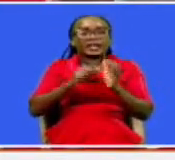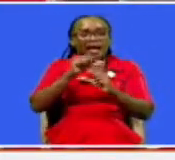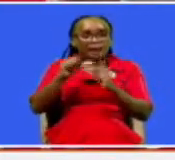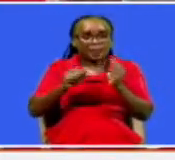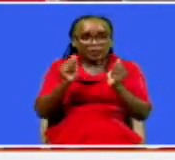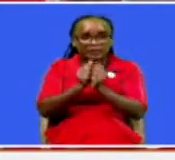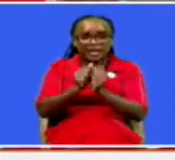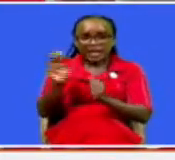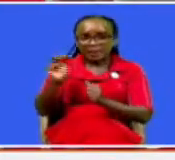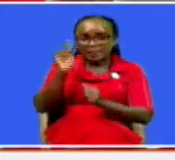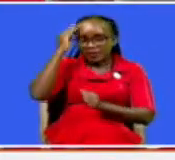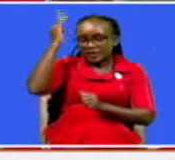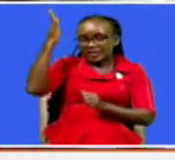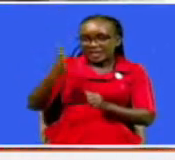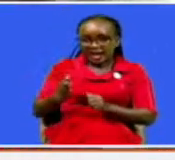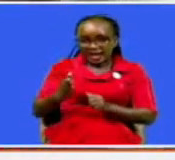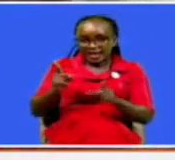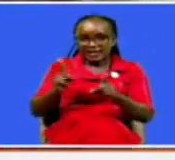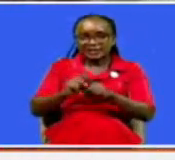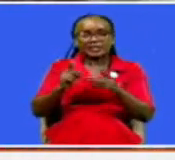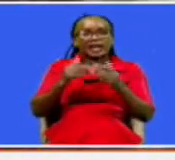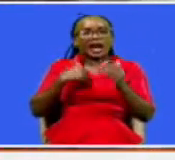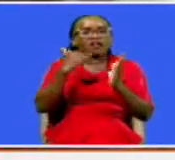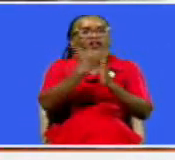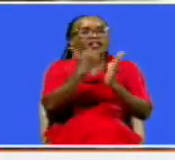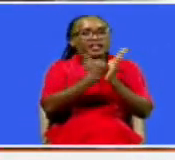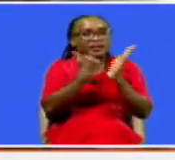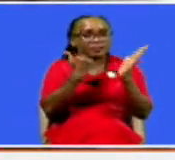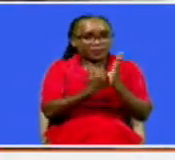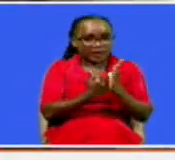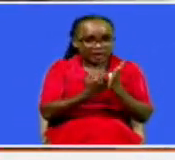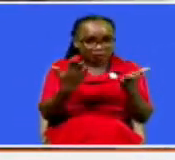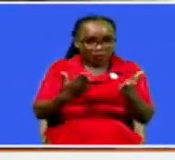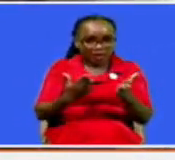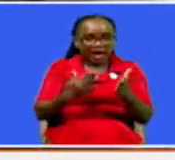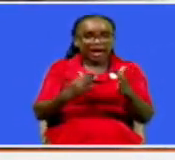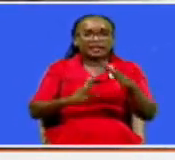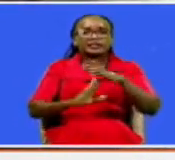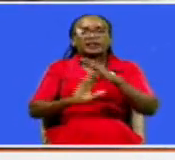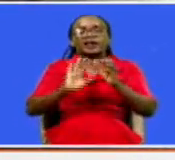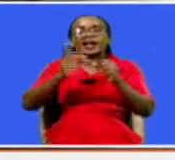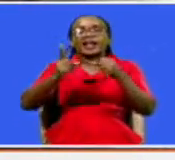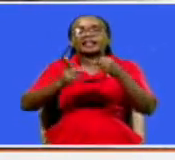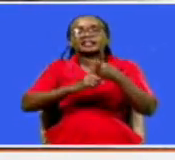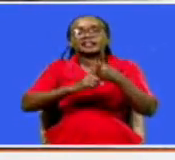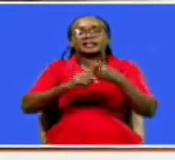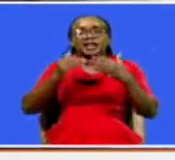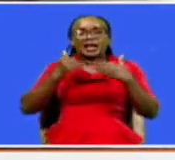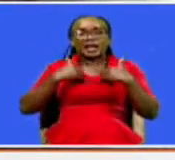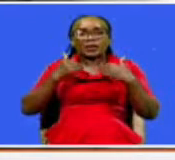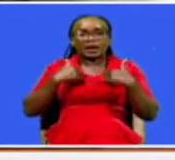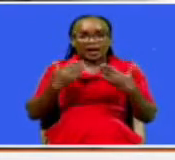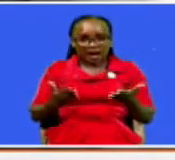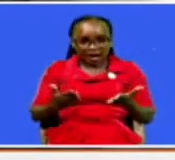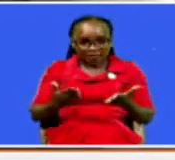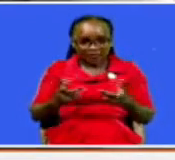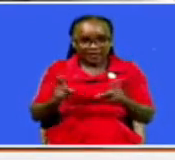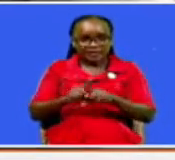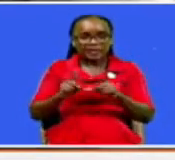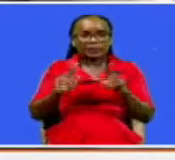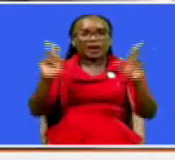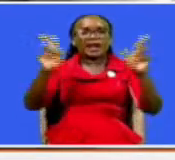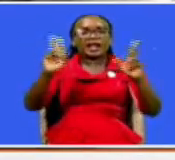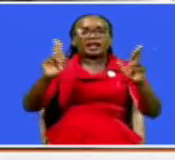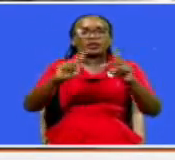10 million learners already enrolled in the program, with the pioneer class of grade 6, comprising of 1.3 million learners, set to sit